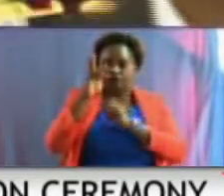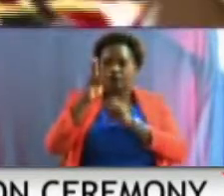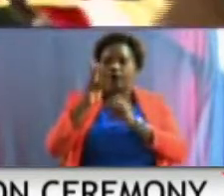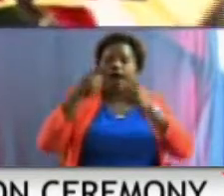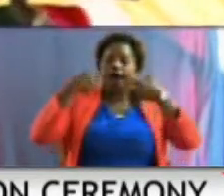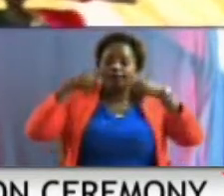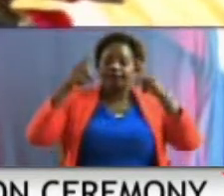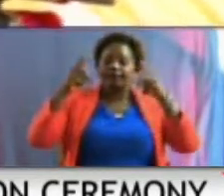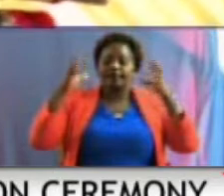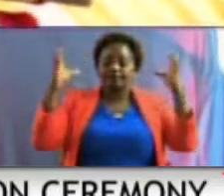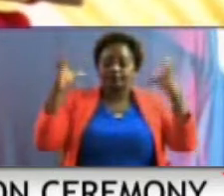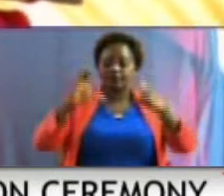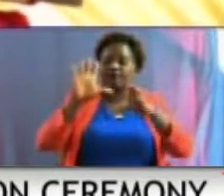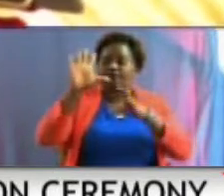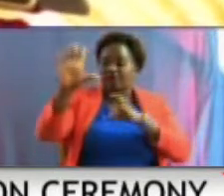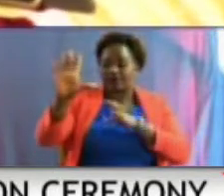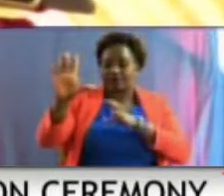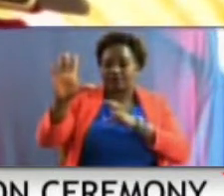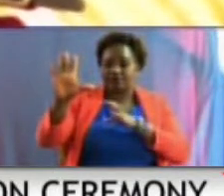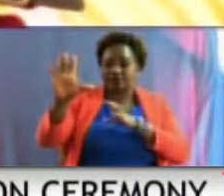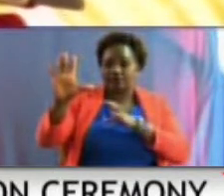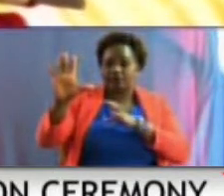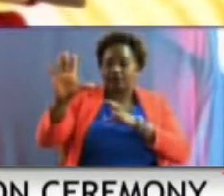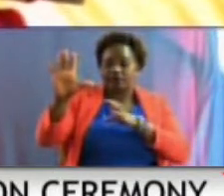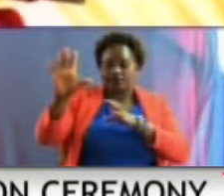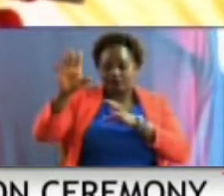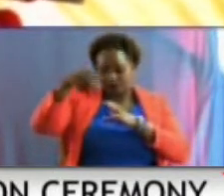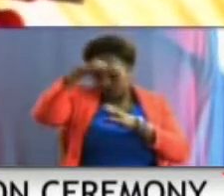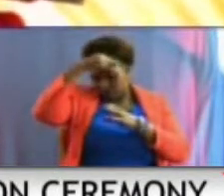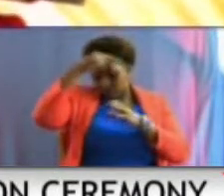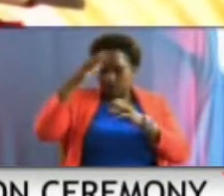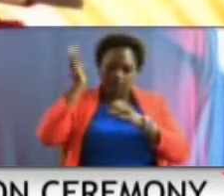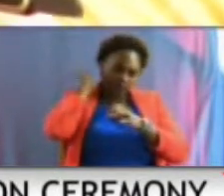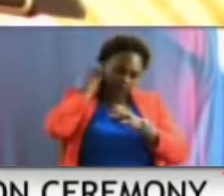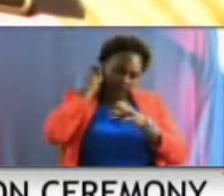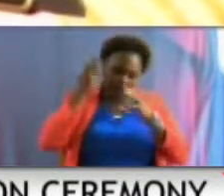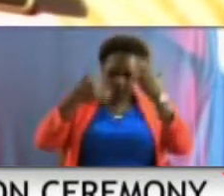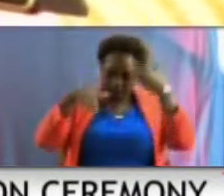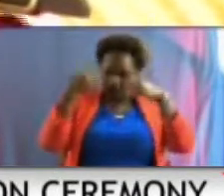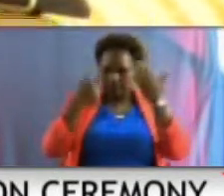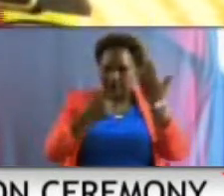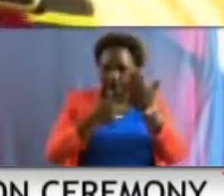this assembly the 5th congregation of Murang'A University of Technology.